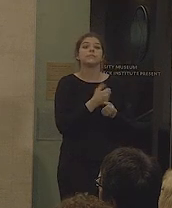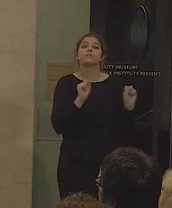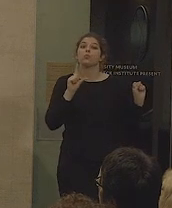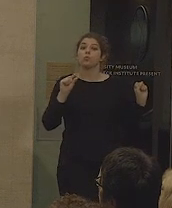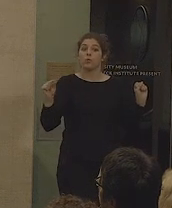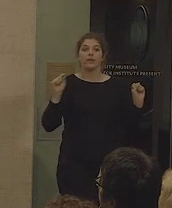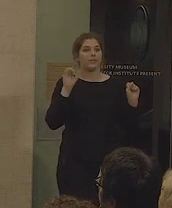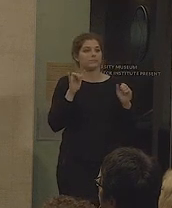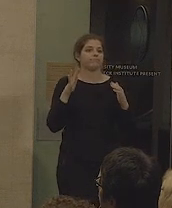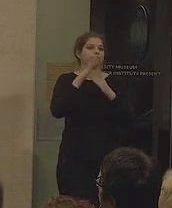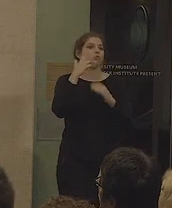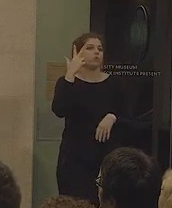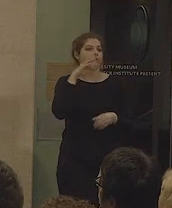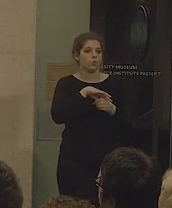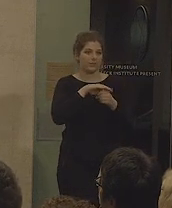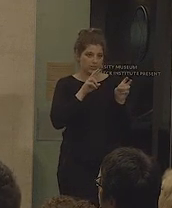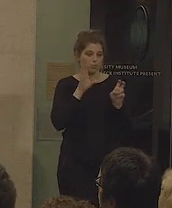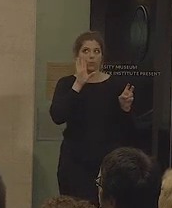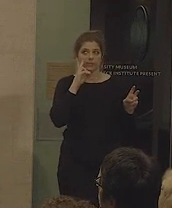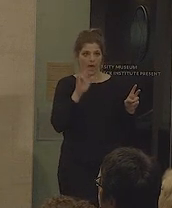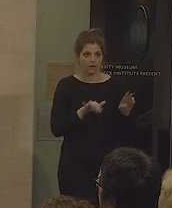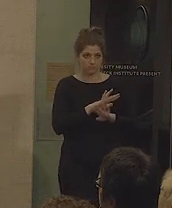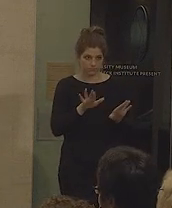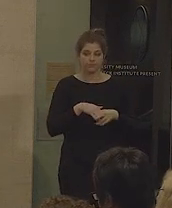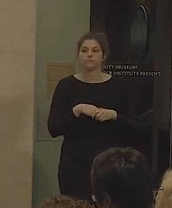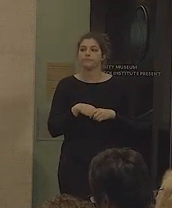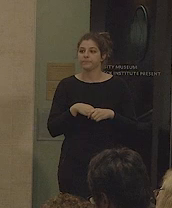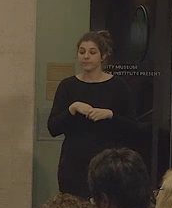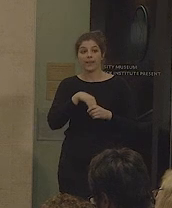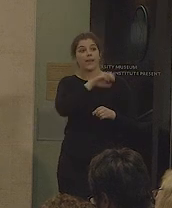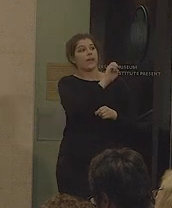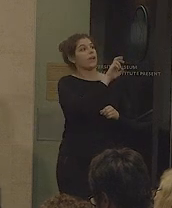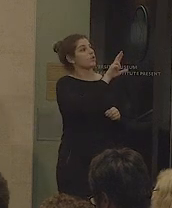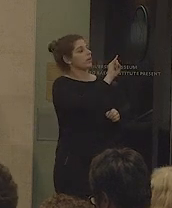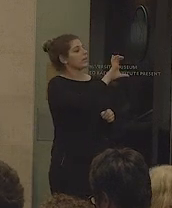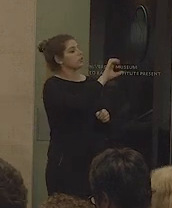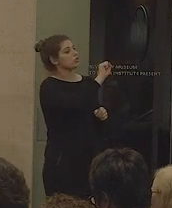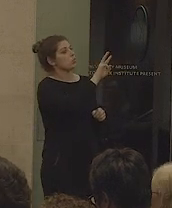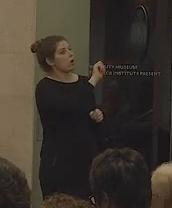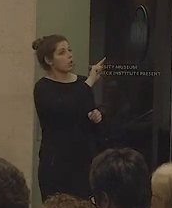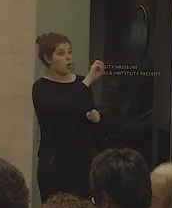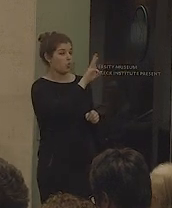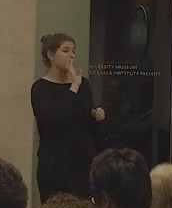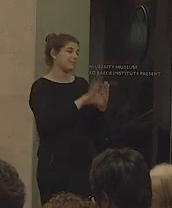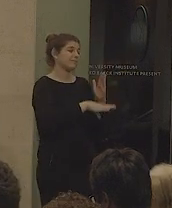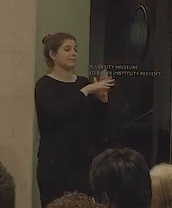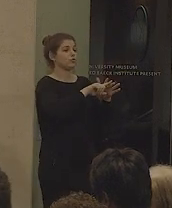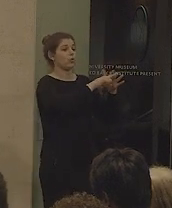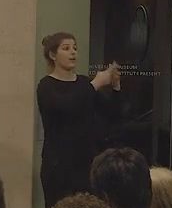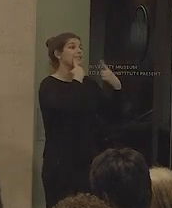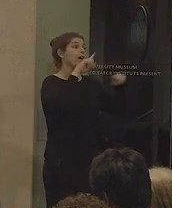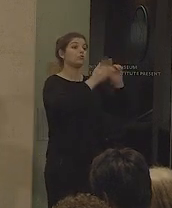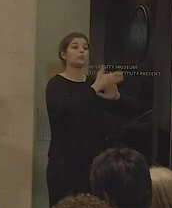2020 be a top three voting issue, okay? Eric Swalwell really kicked it off when he announced